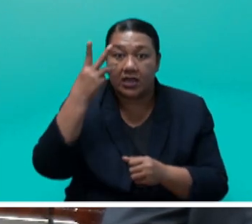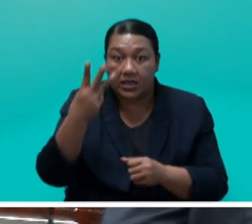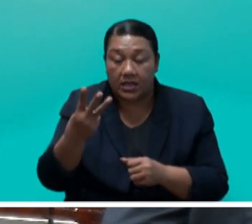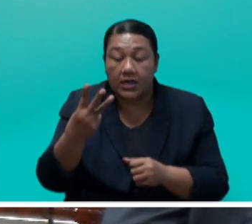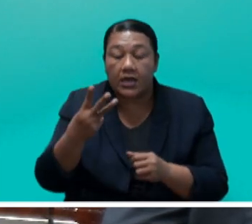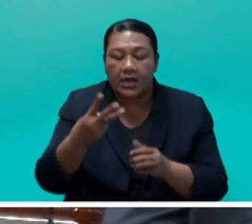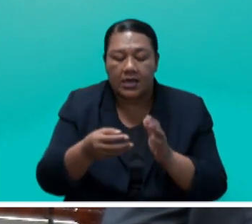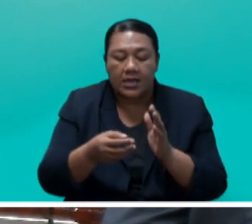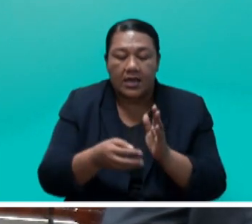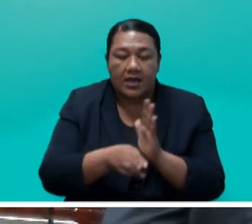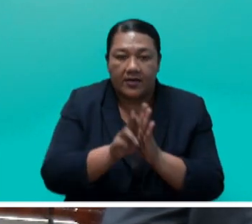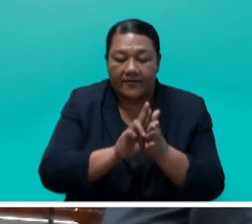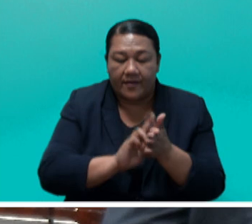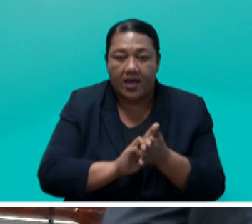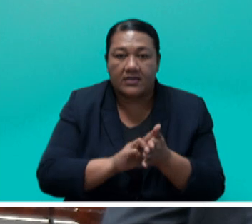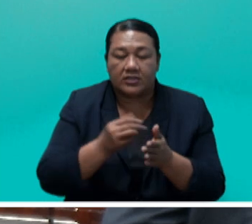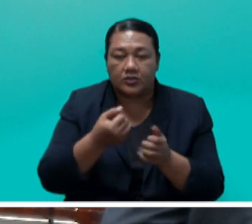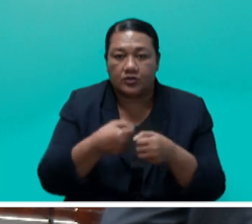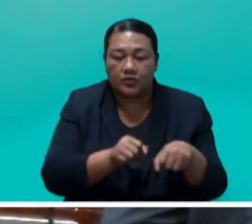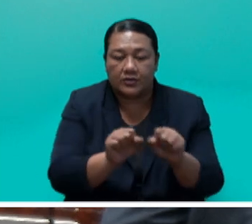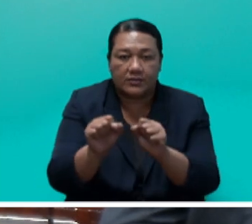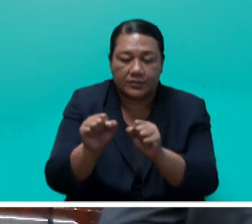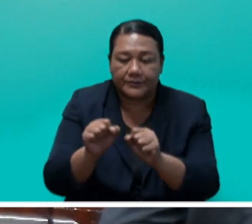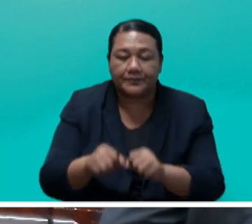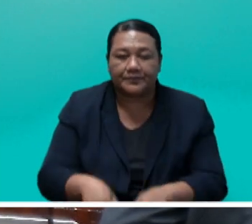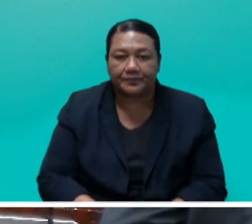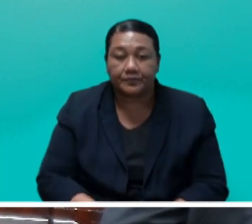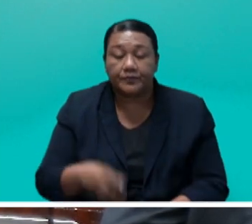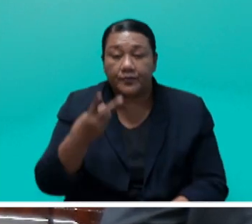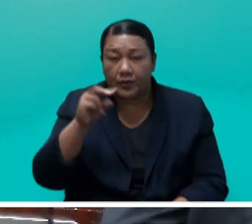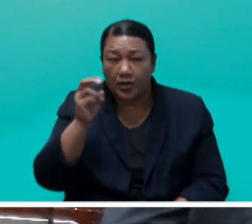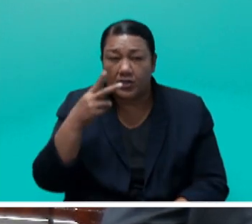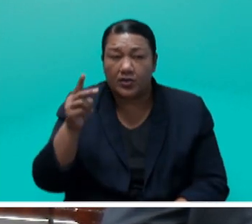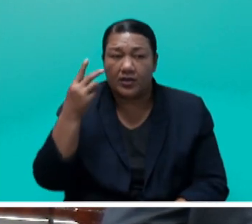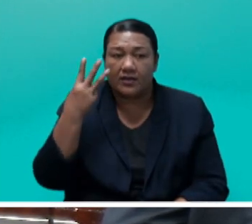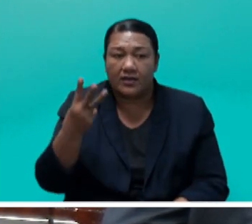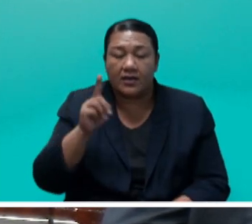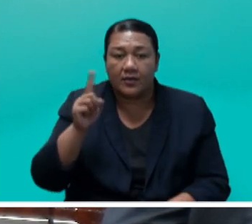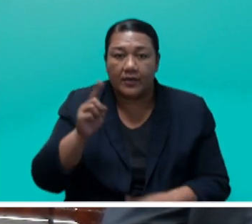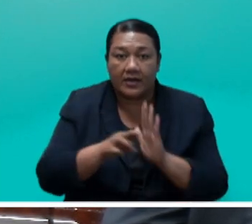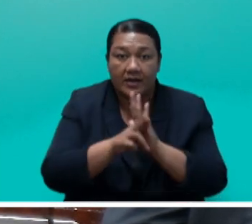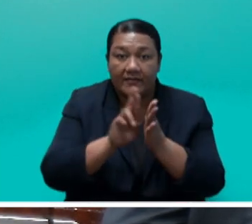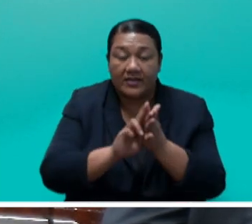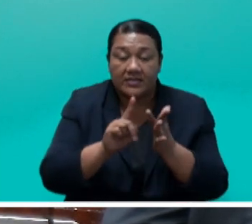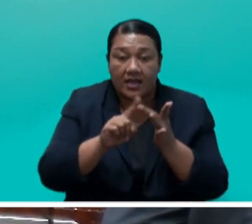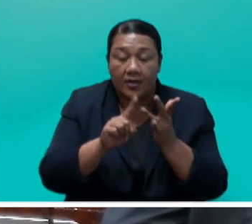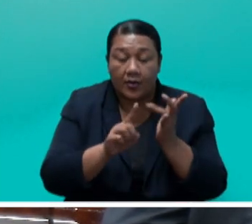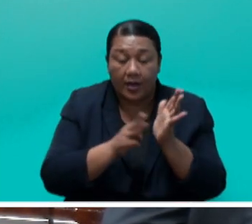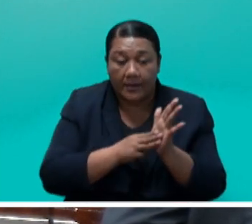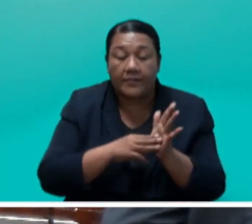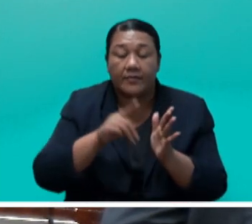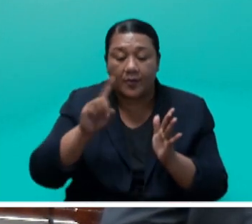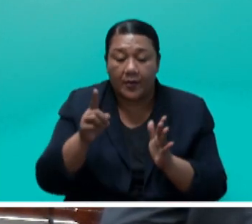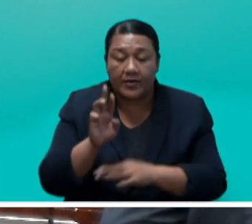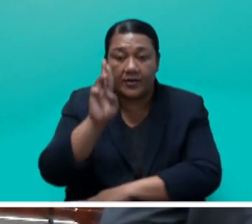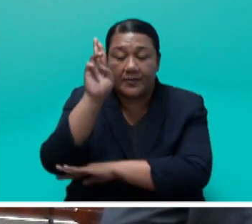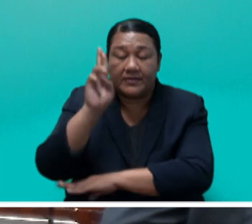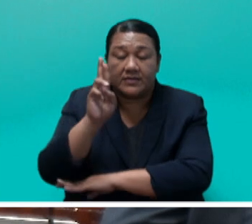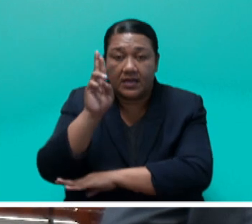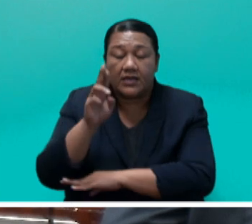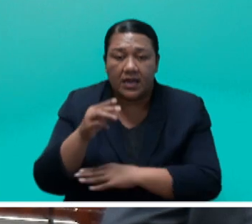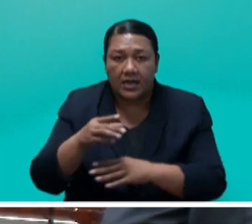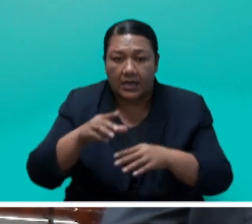strategy. Honourable Speaker, sir, the 2023 revised IMO GHG strategy represents a comprehensive